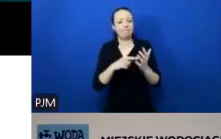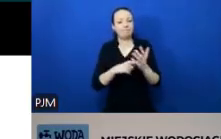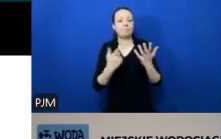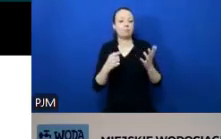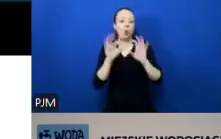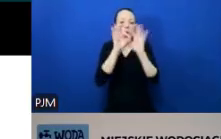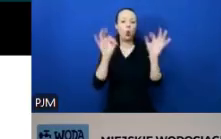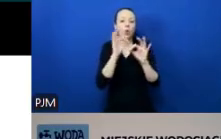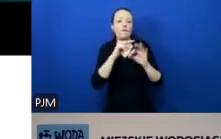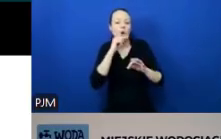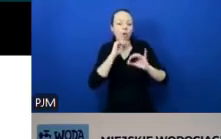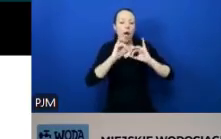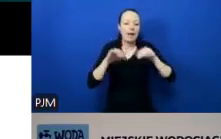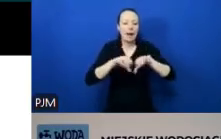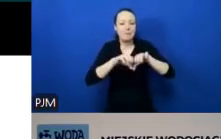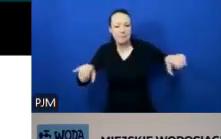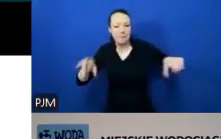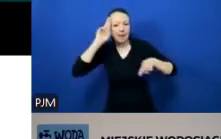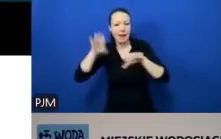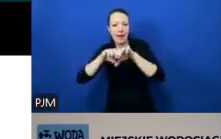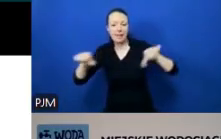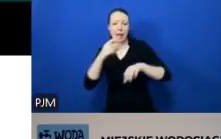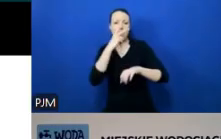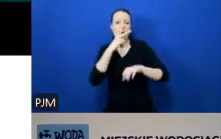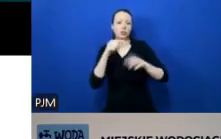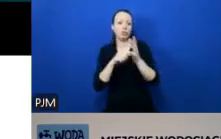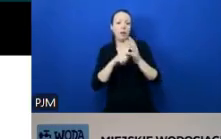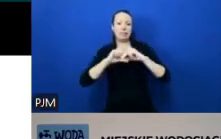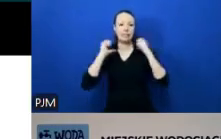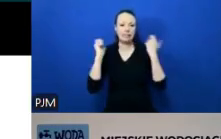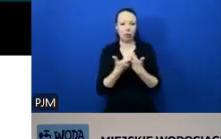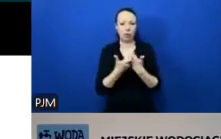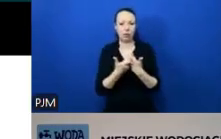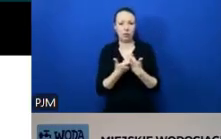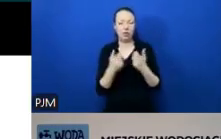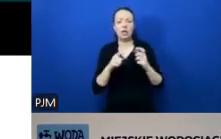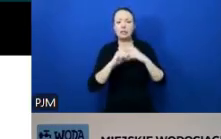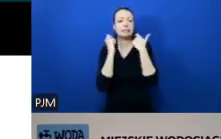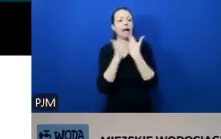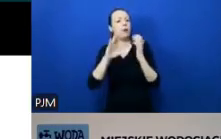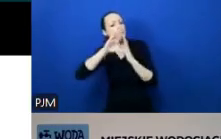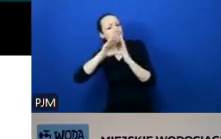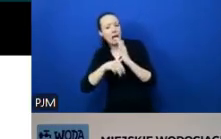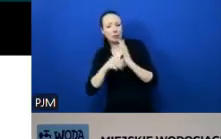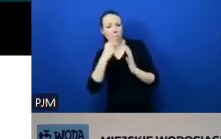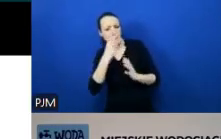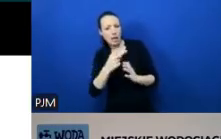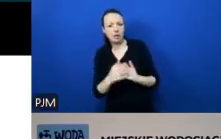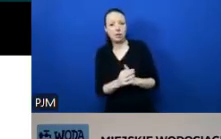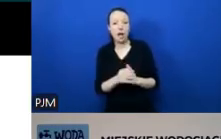have a total look at the infrastructure from the perspective of the entire